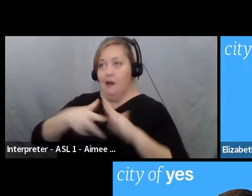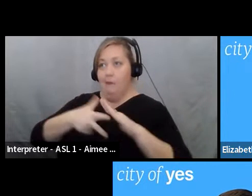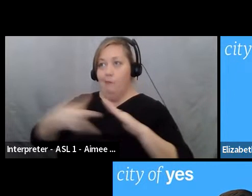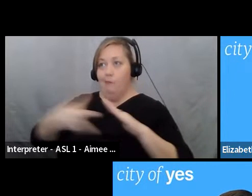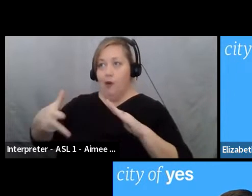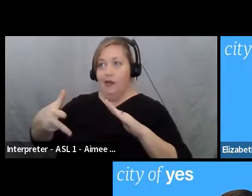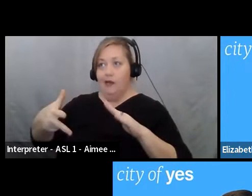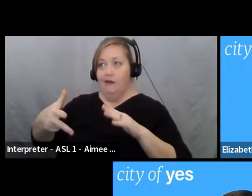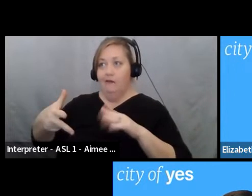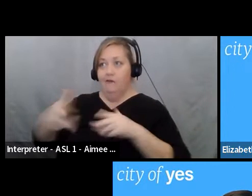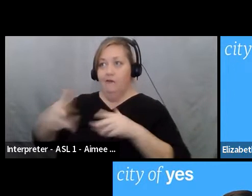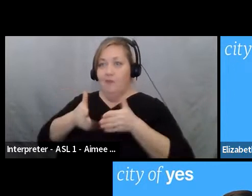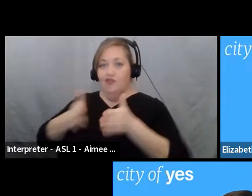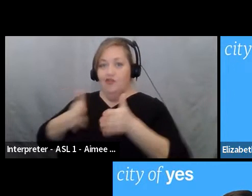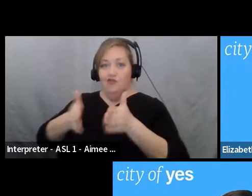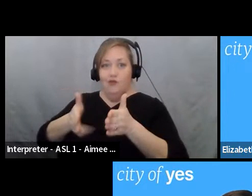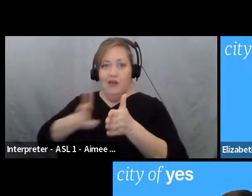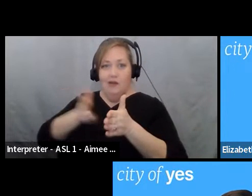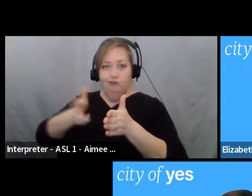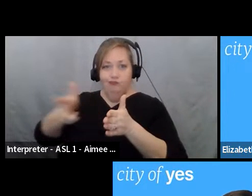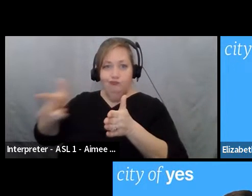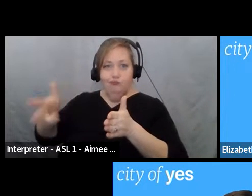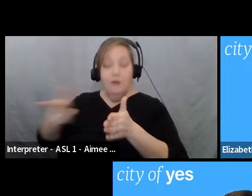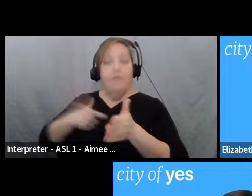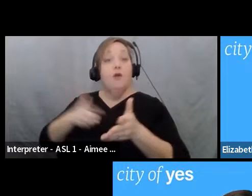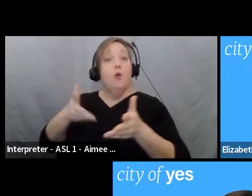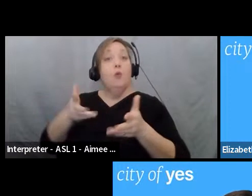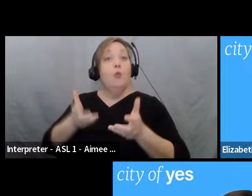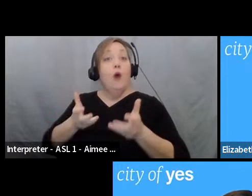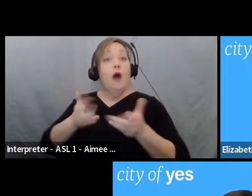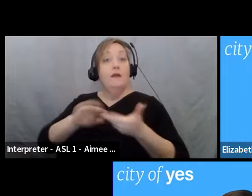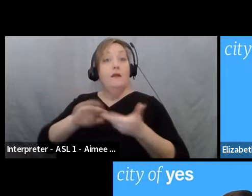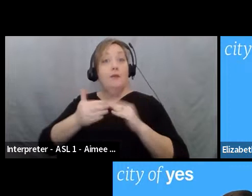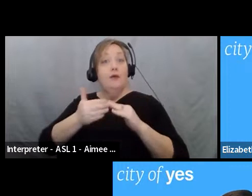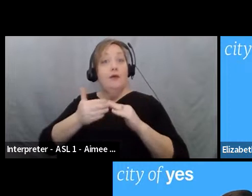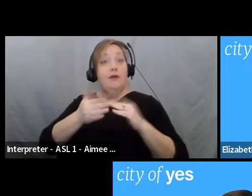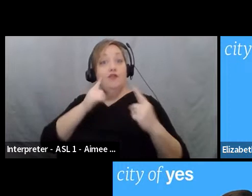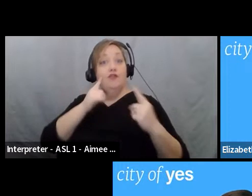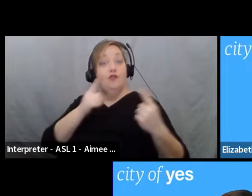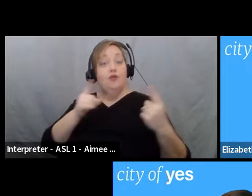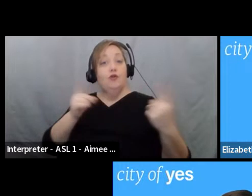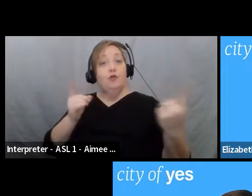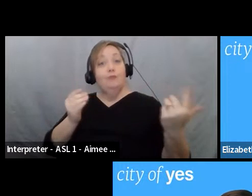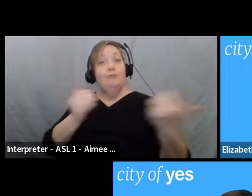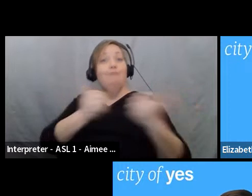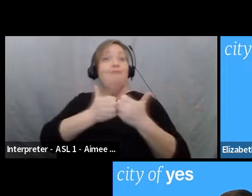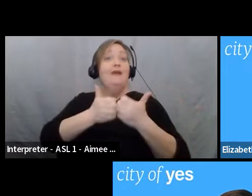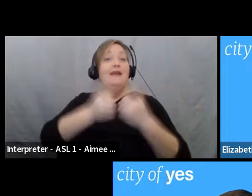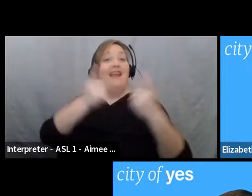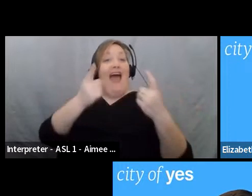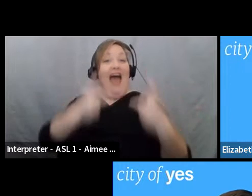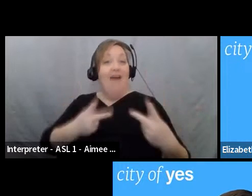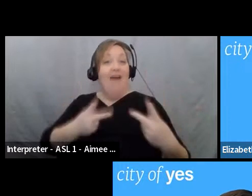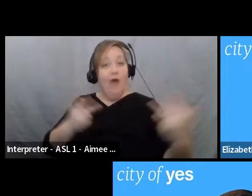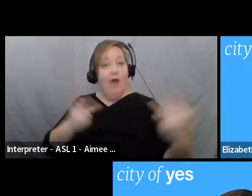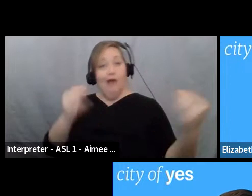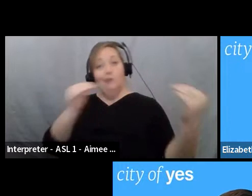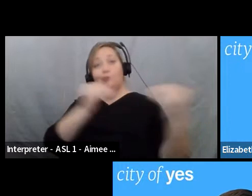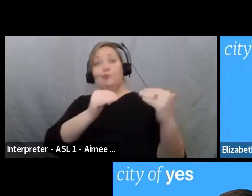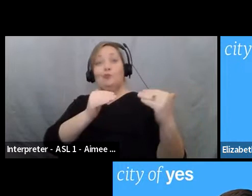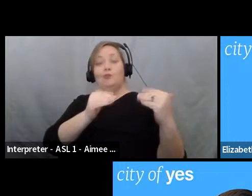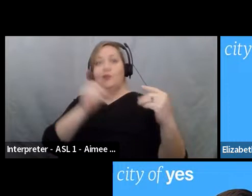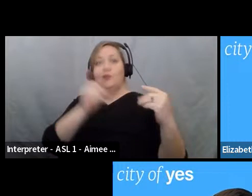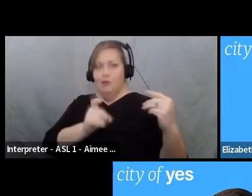of the street. If you want the community to meet you somewhere, you got to meet them somewhere. Give them some parking in